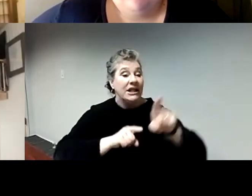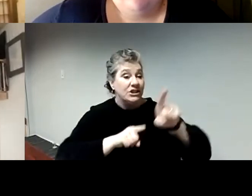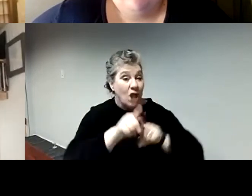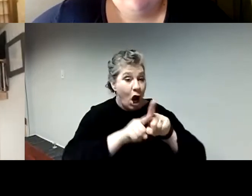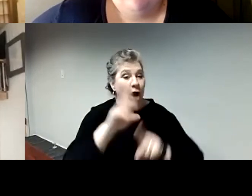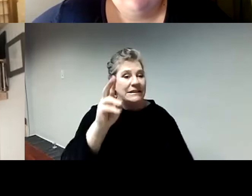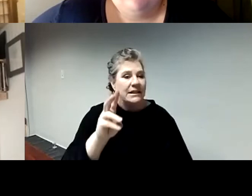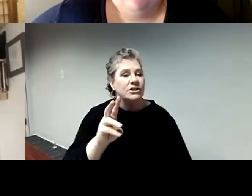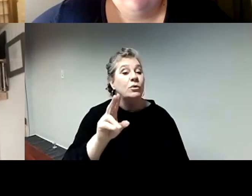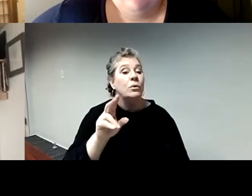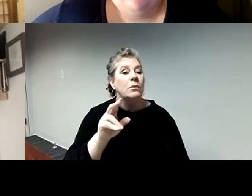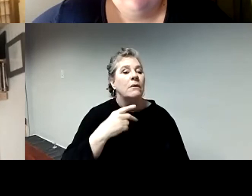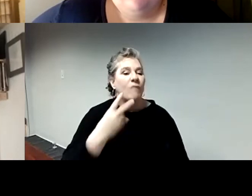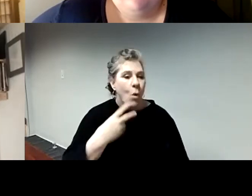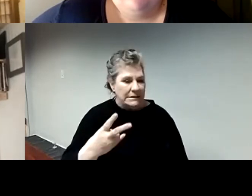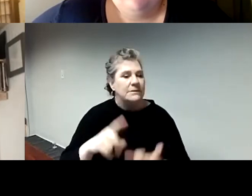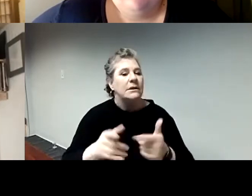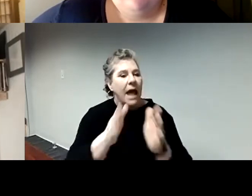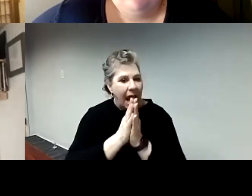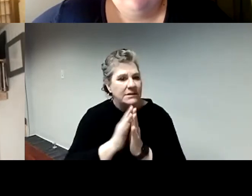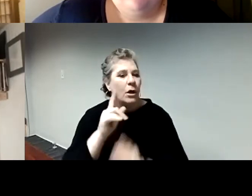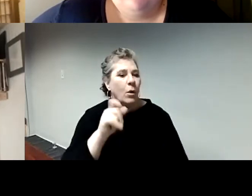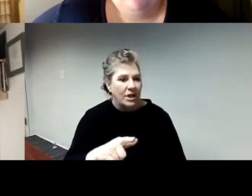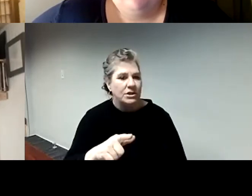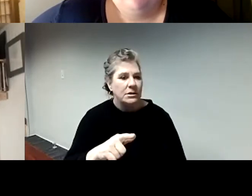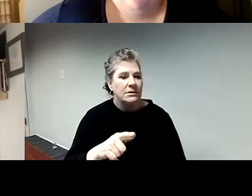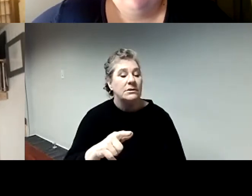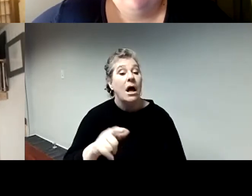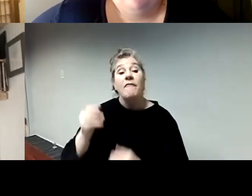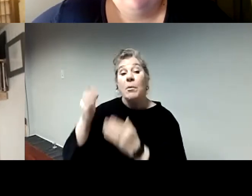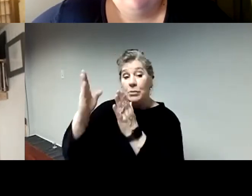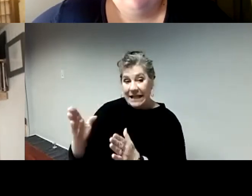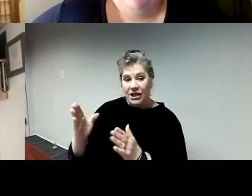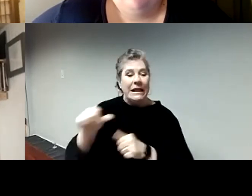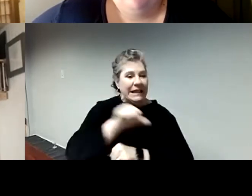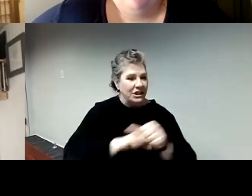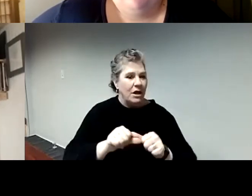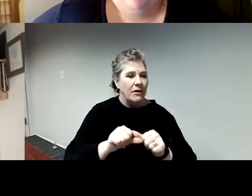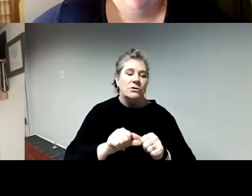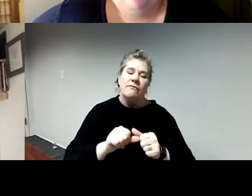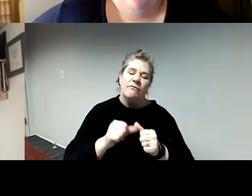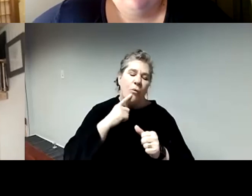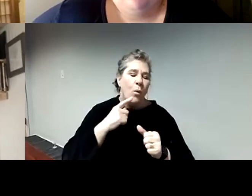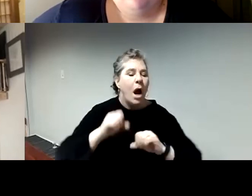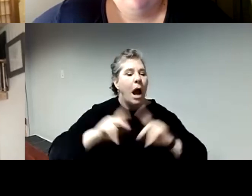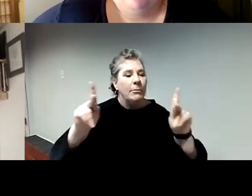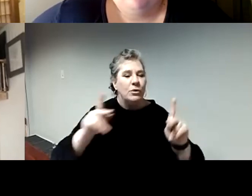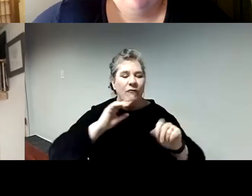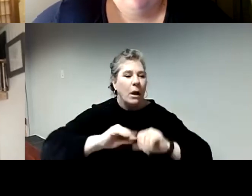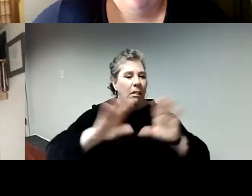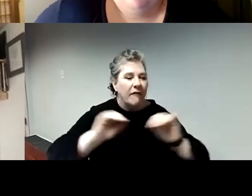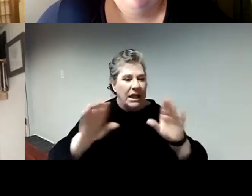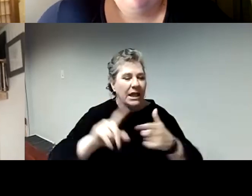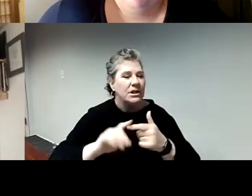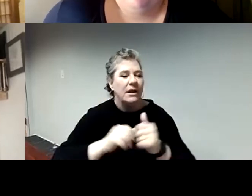themselves to ask questions, and be sure to ask questions of presenters and one another to enable opportunities for clarification and to avoid